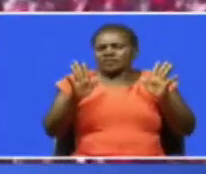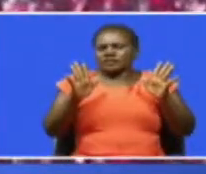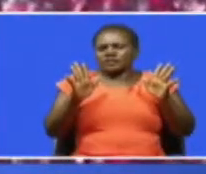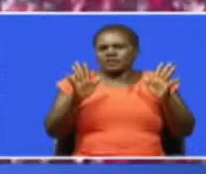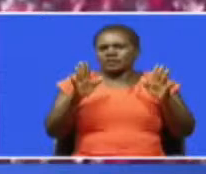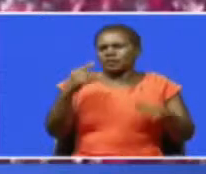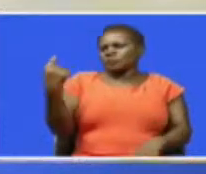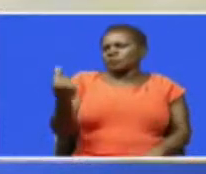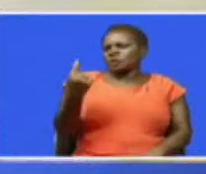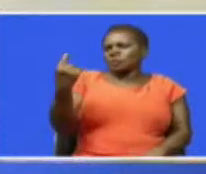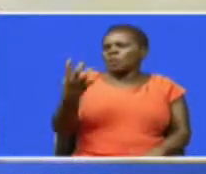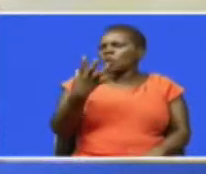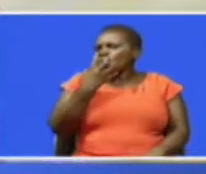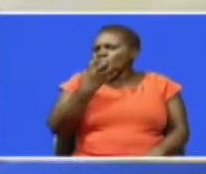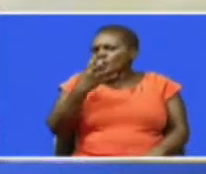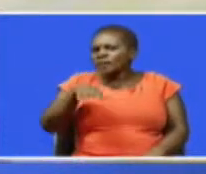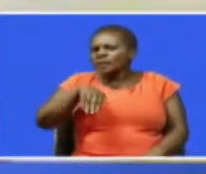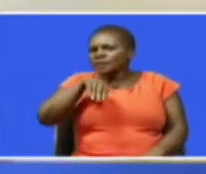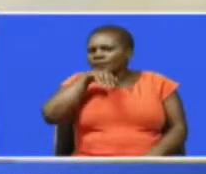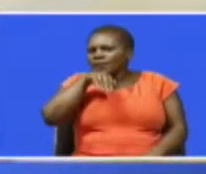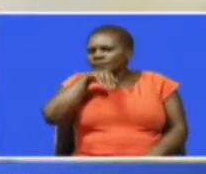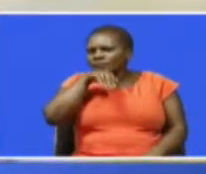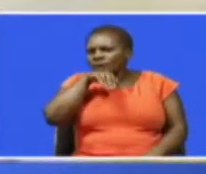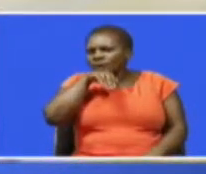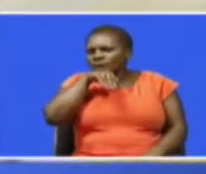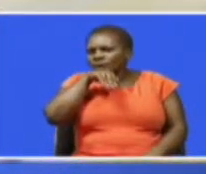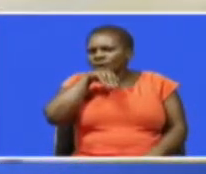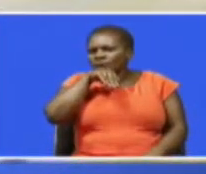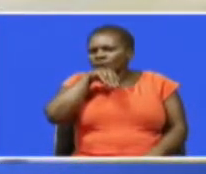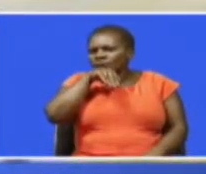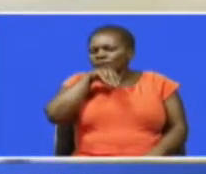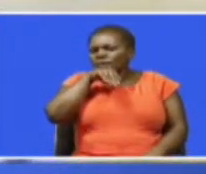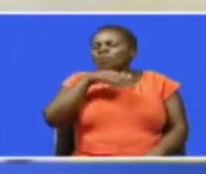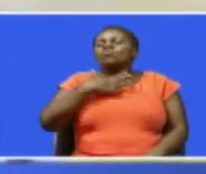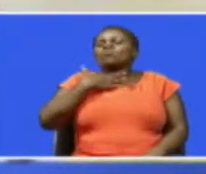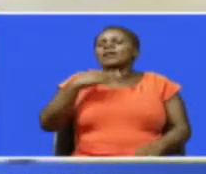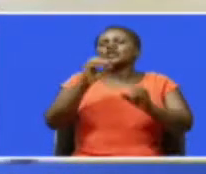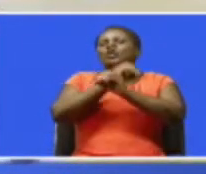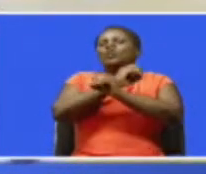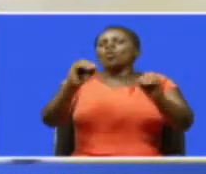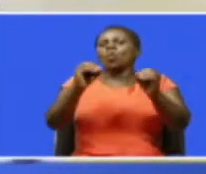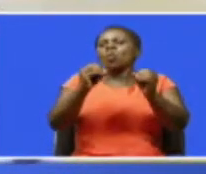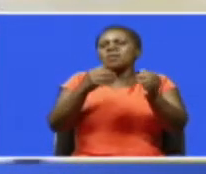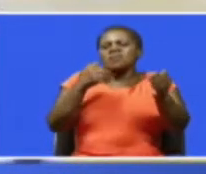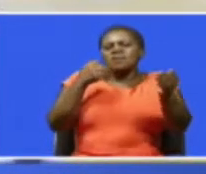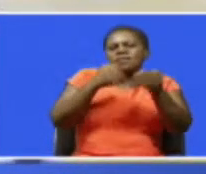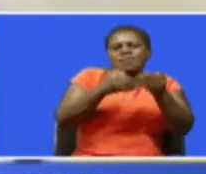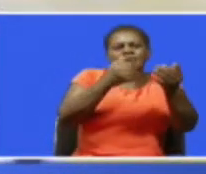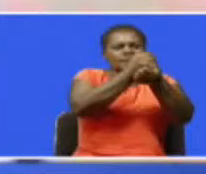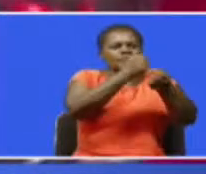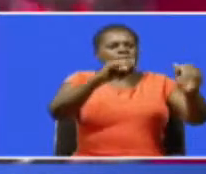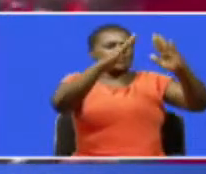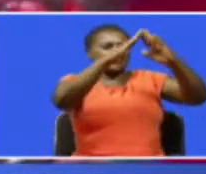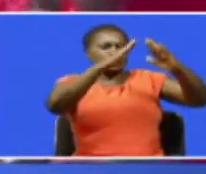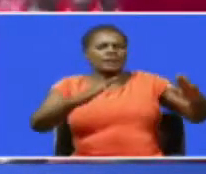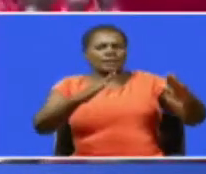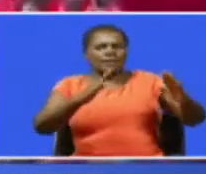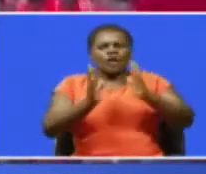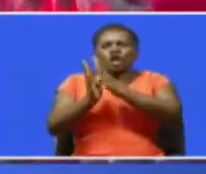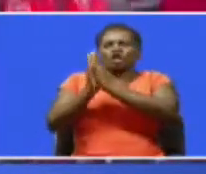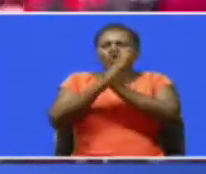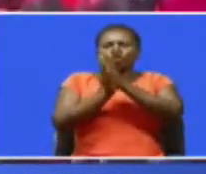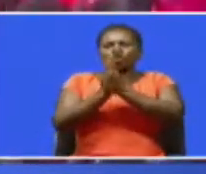to isolate ODM leader Raila Odinga as the one unwanted man anywhere near the house on the